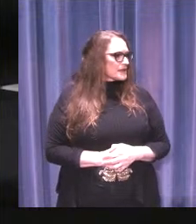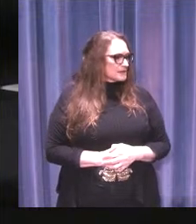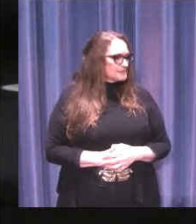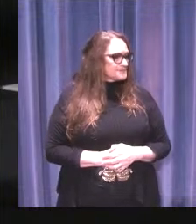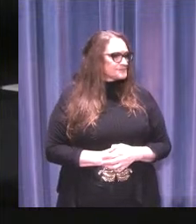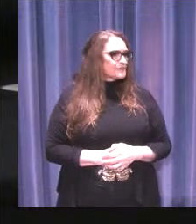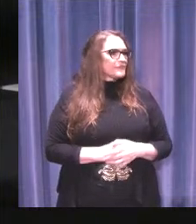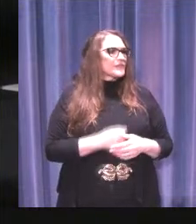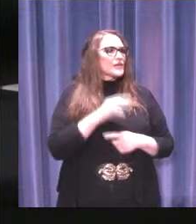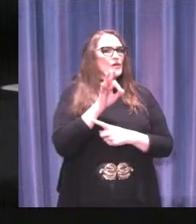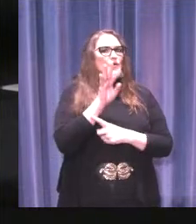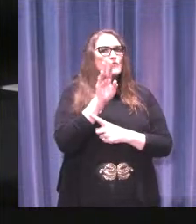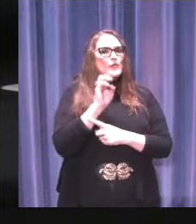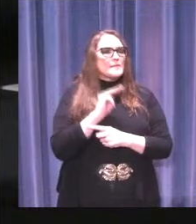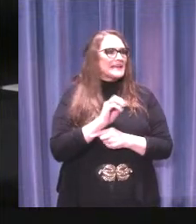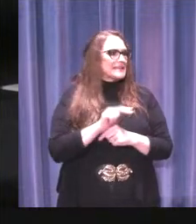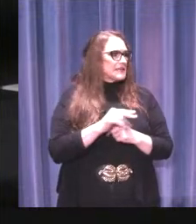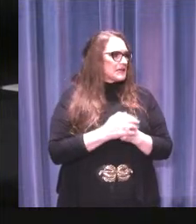Trustee Freeman.